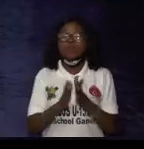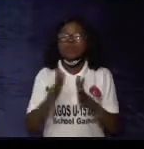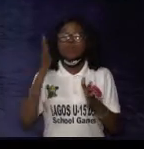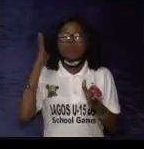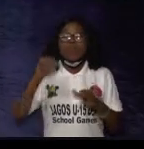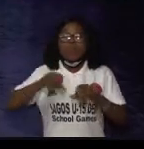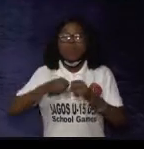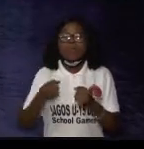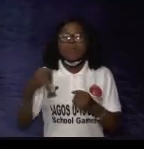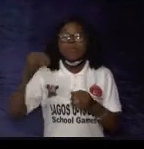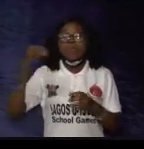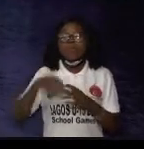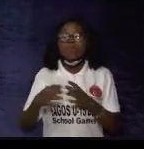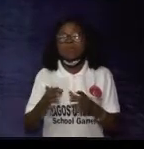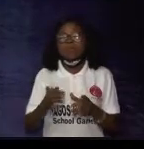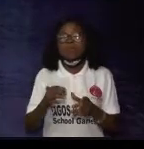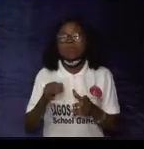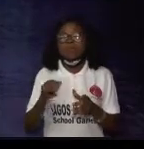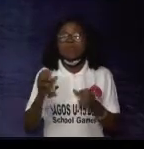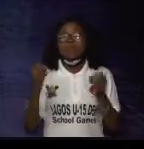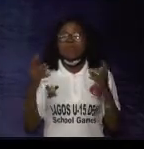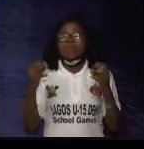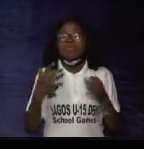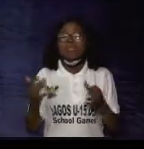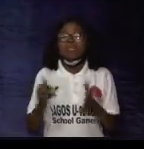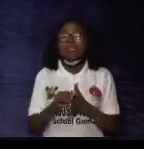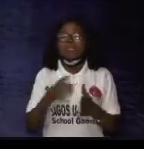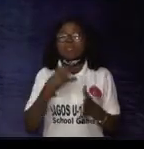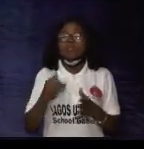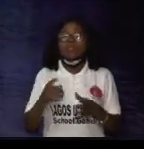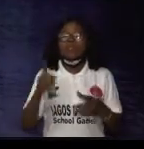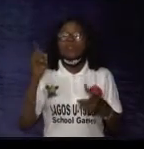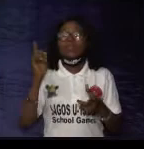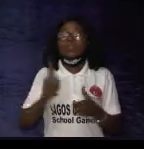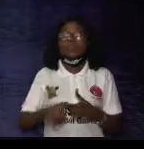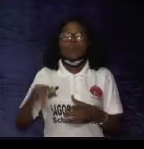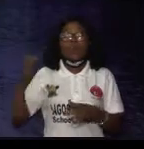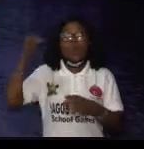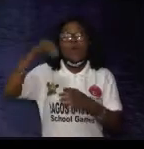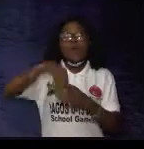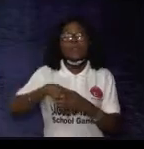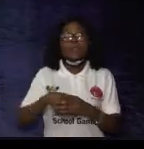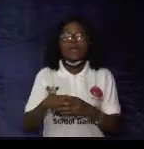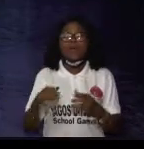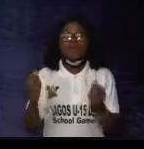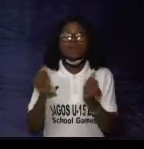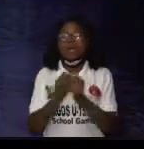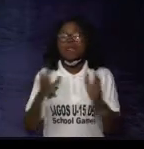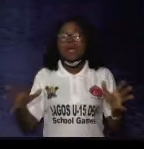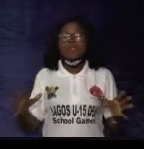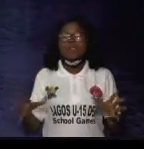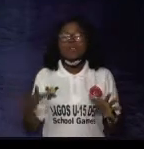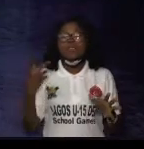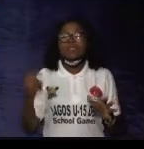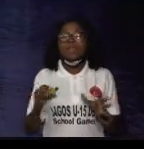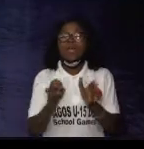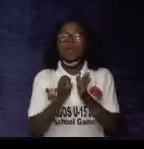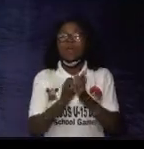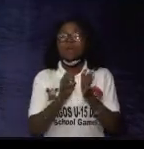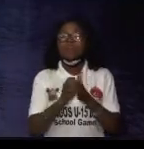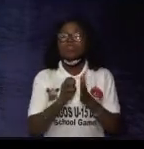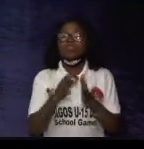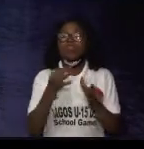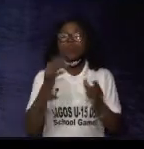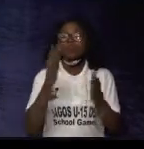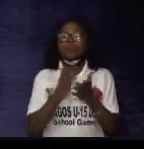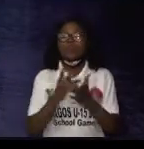the school was closed down. So many things like that. To break in means to enter unlawfully or to go there